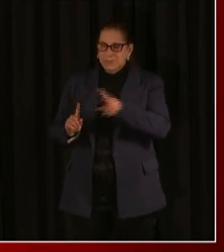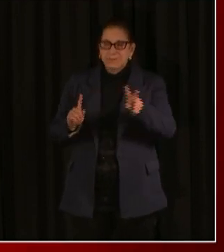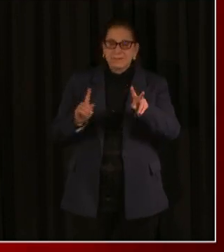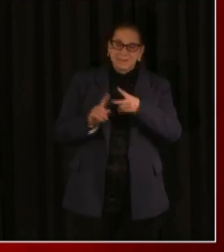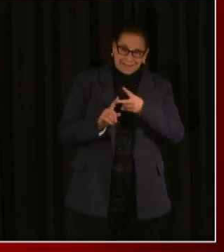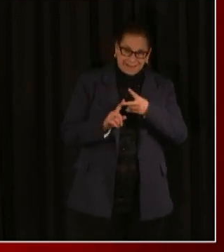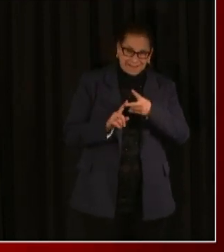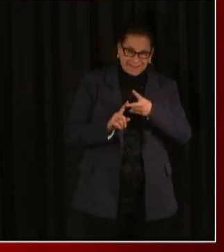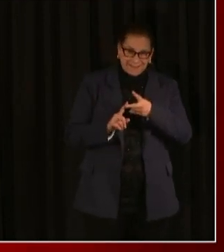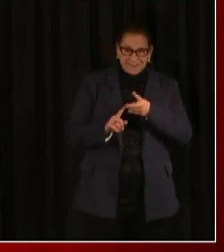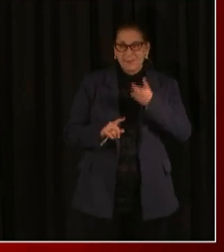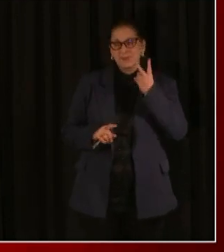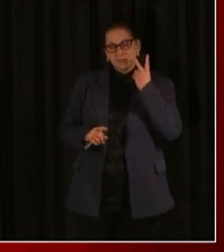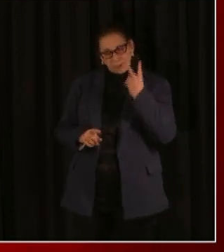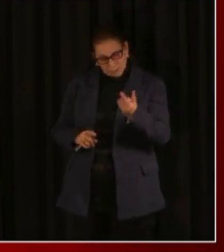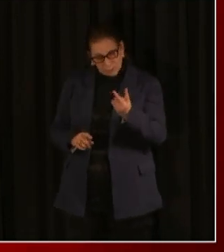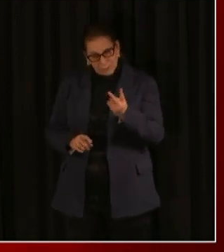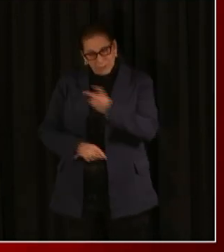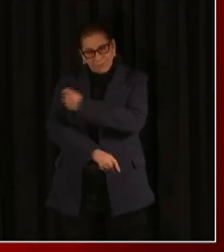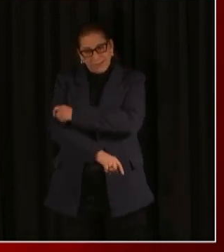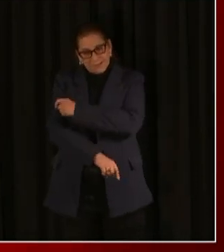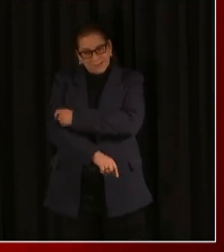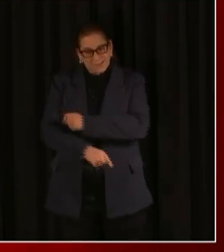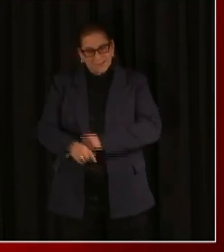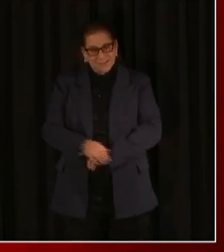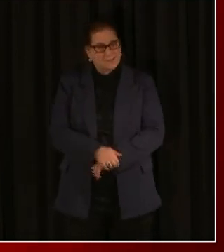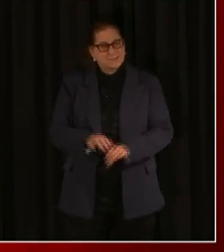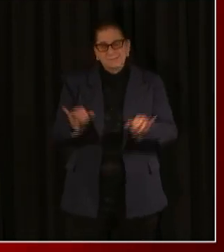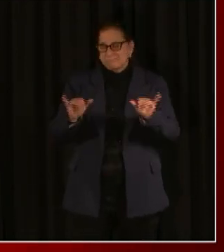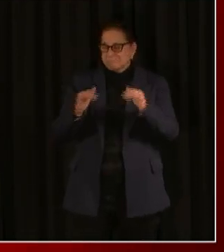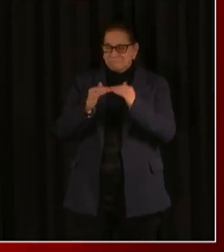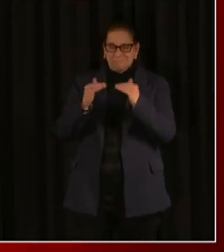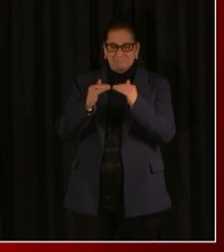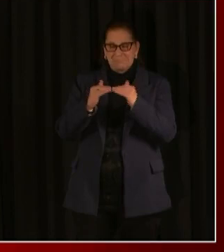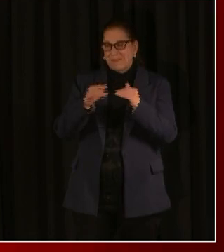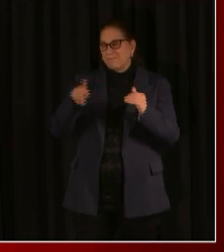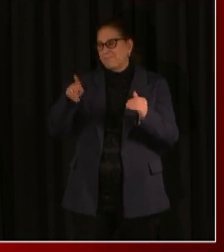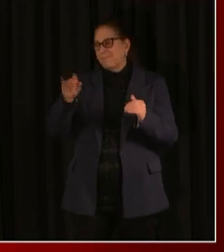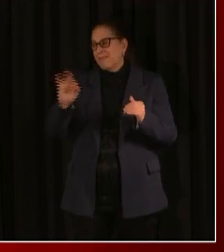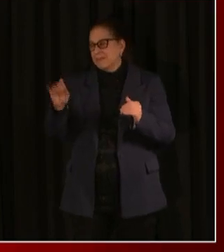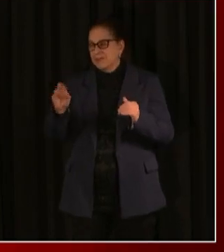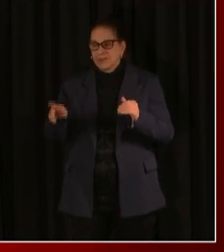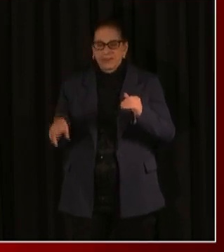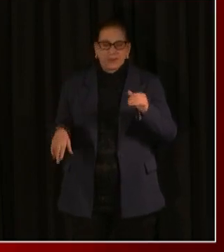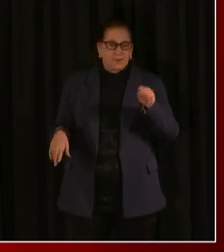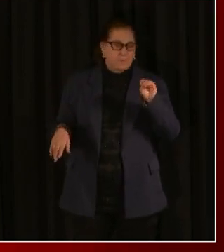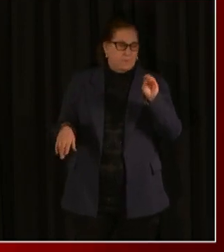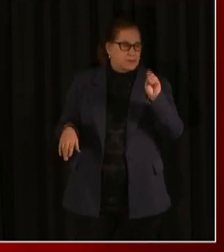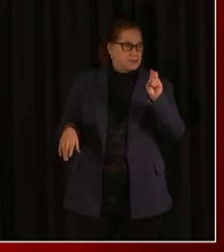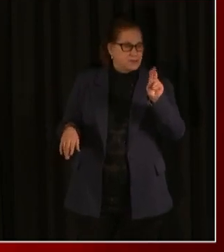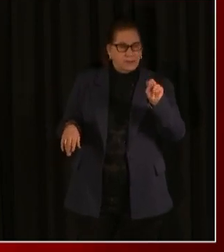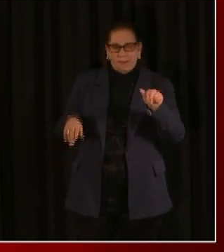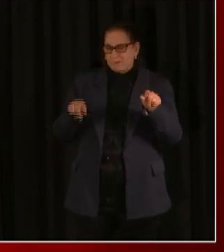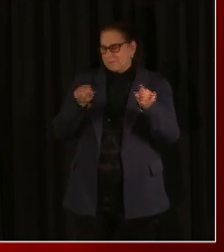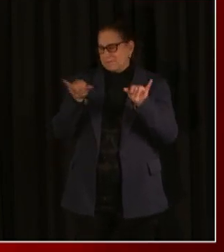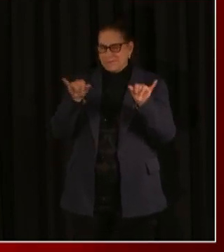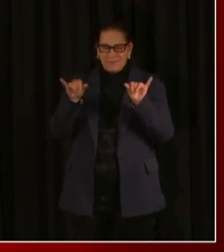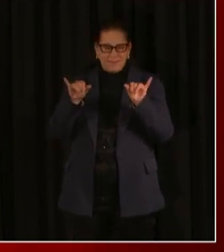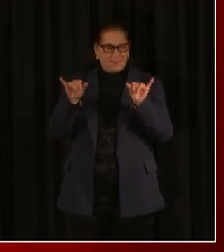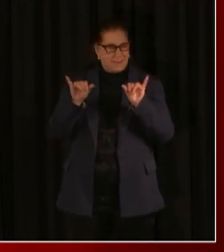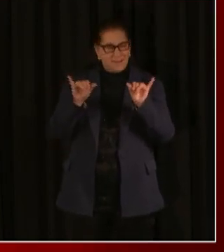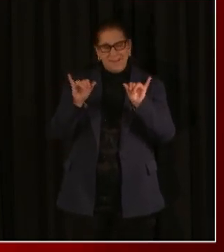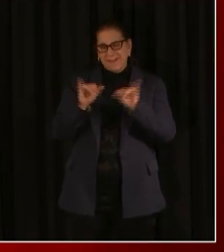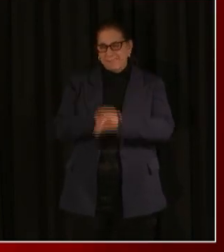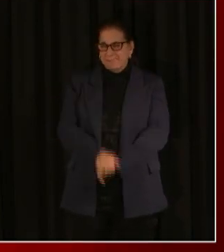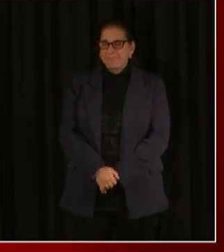We get questions around how can people trust that the vaccine is safe? And we have to remind people that there's concern,